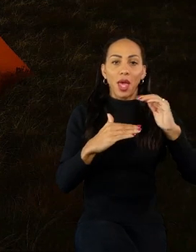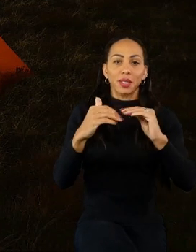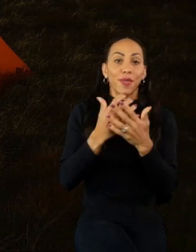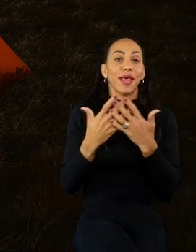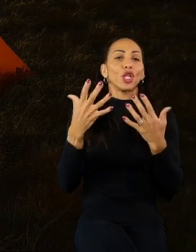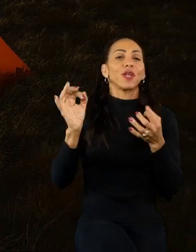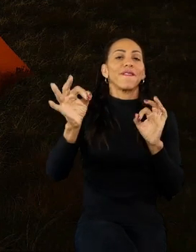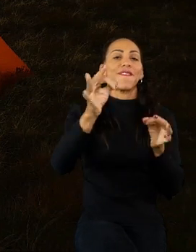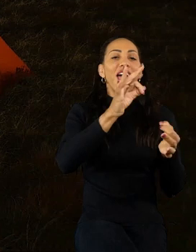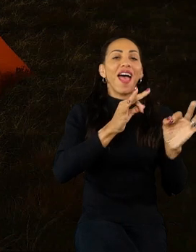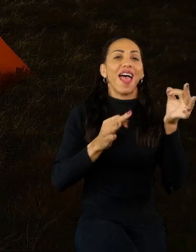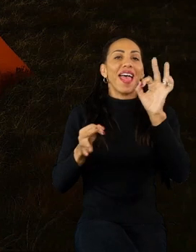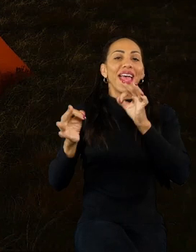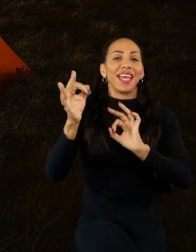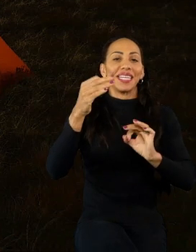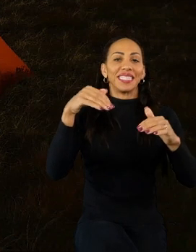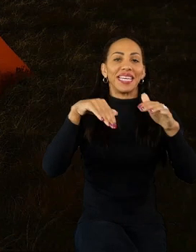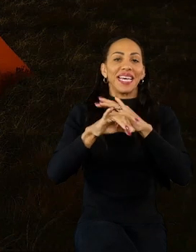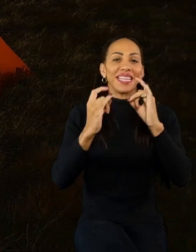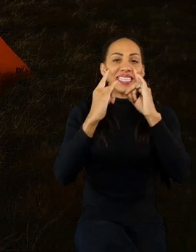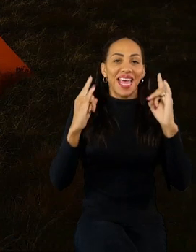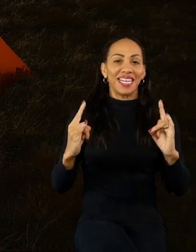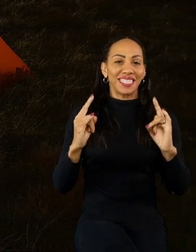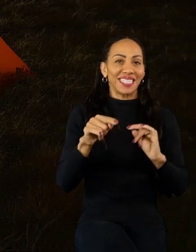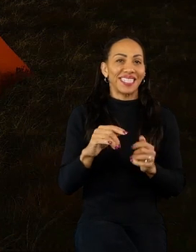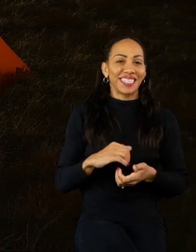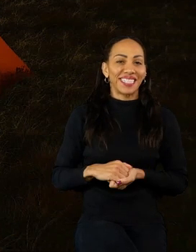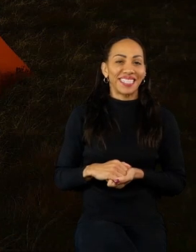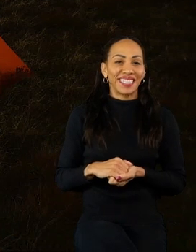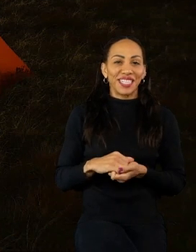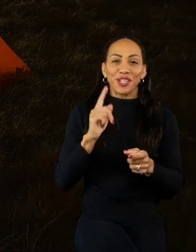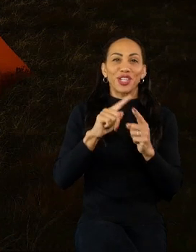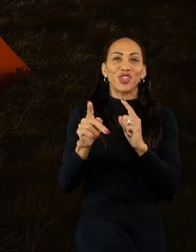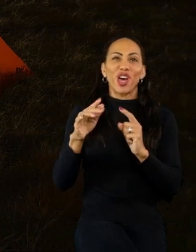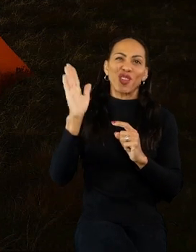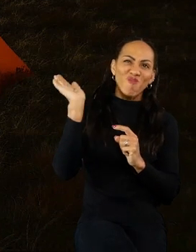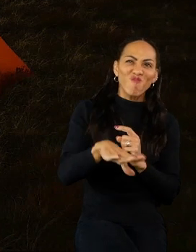I'll try and spot the flies away. Yeah.